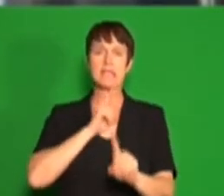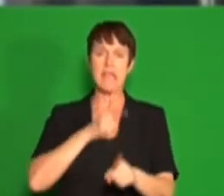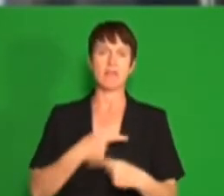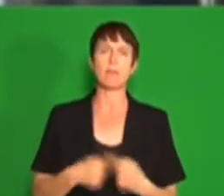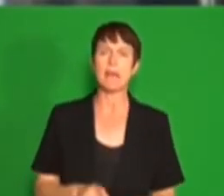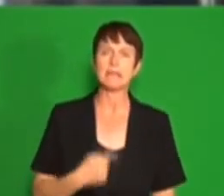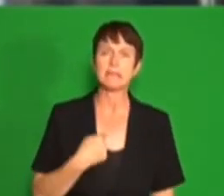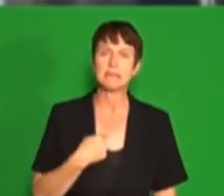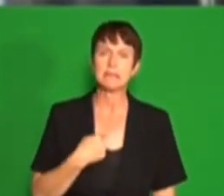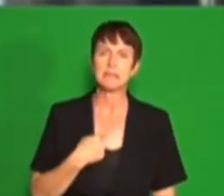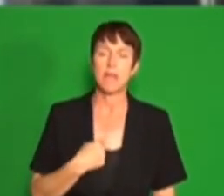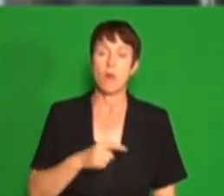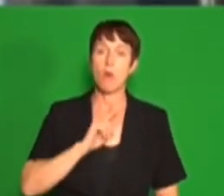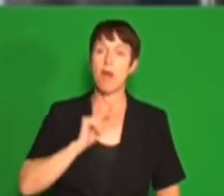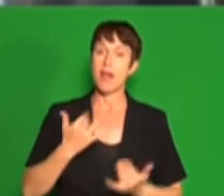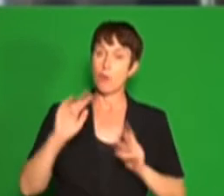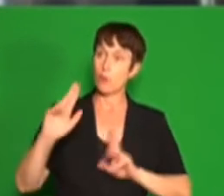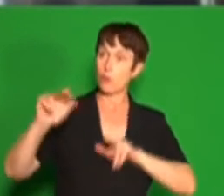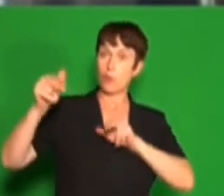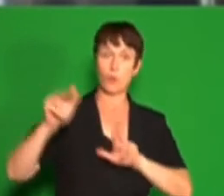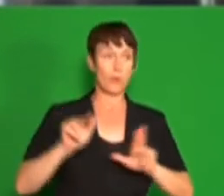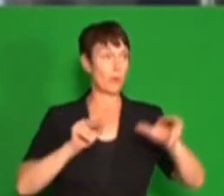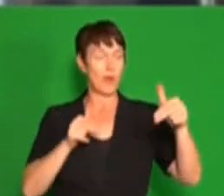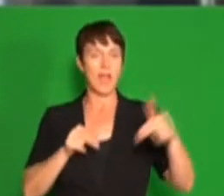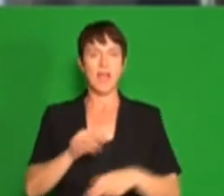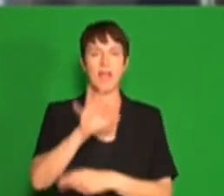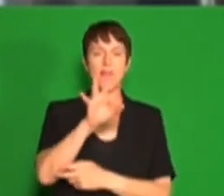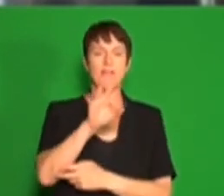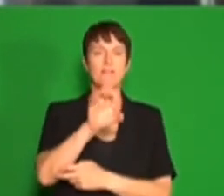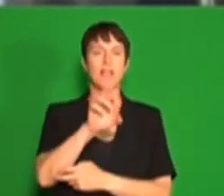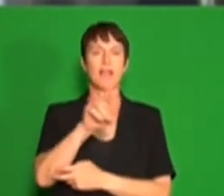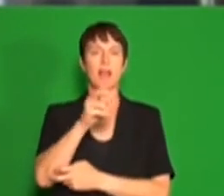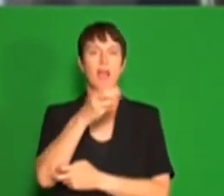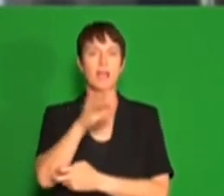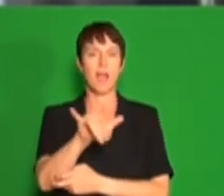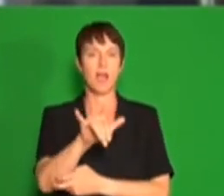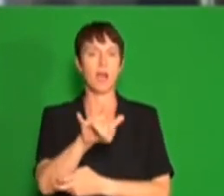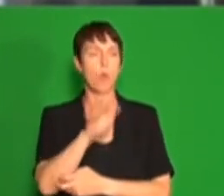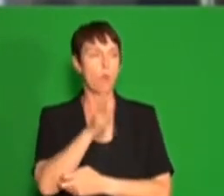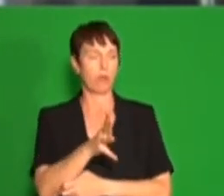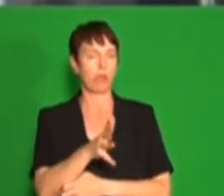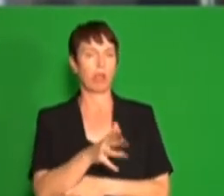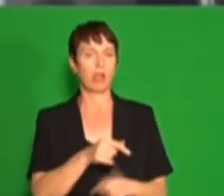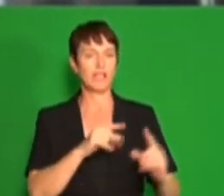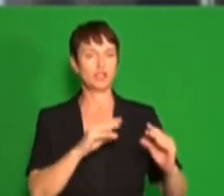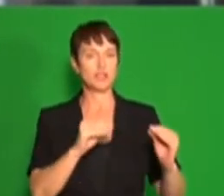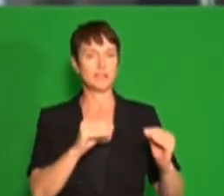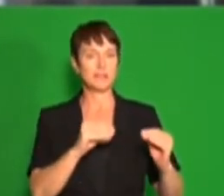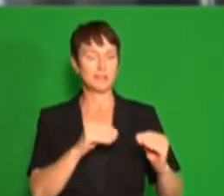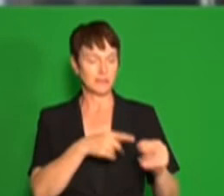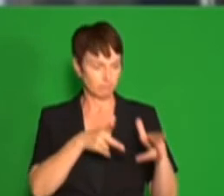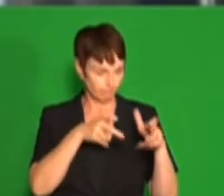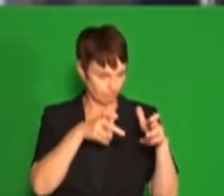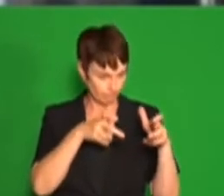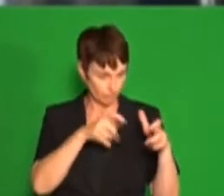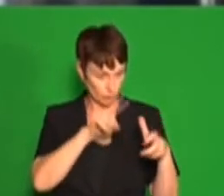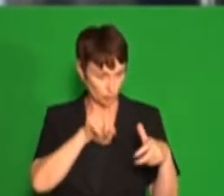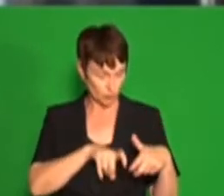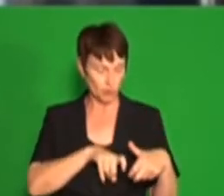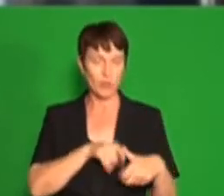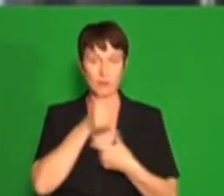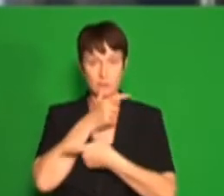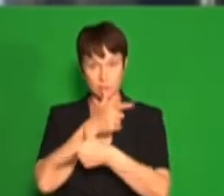are virtual, Thoraya will pick up the questions from the chat and will then field them